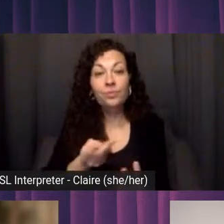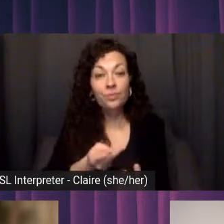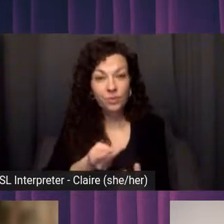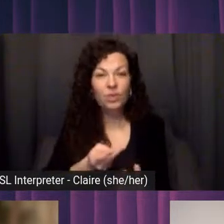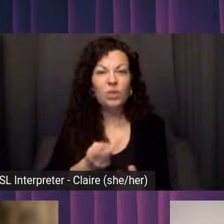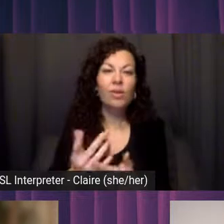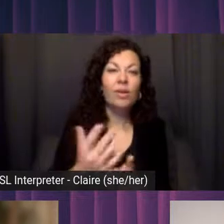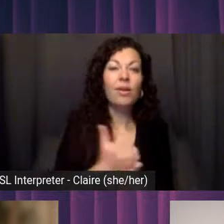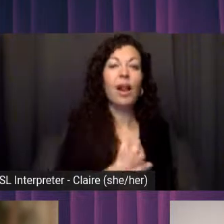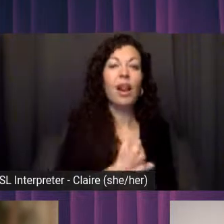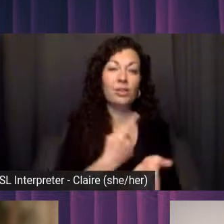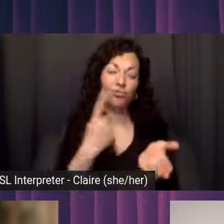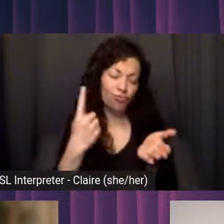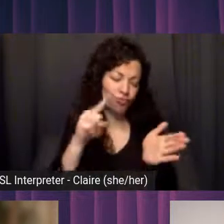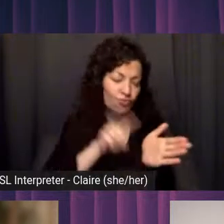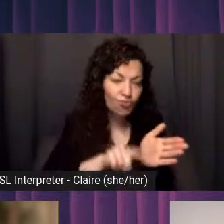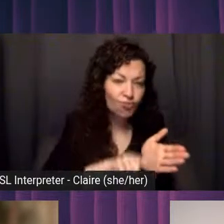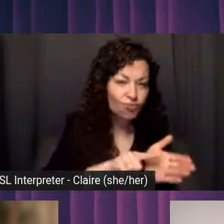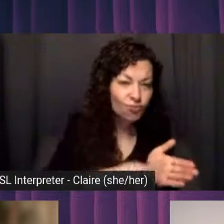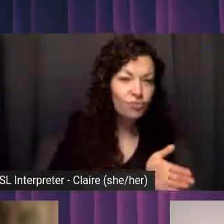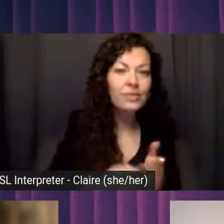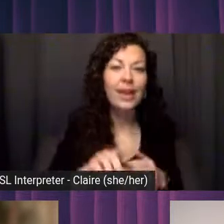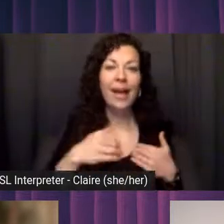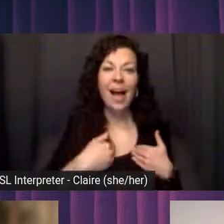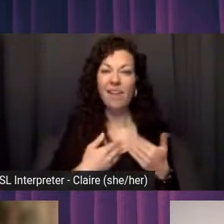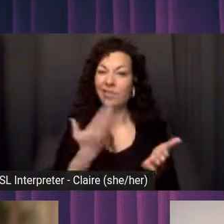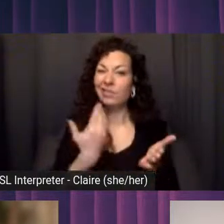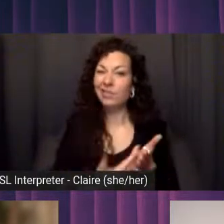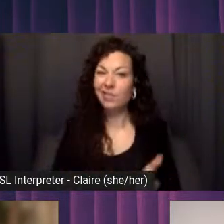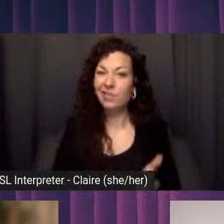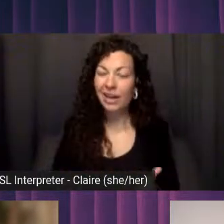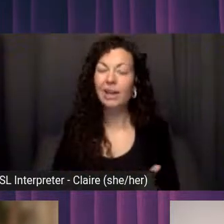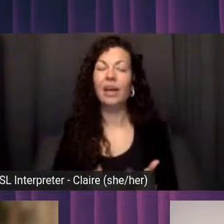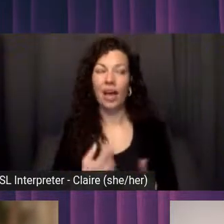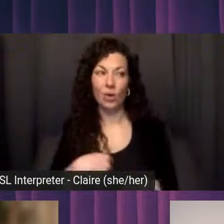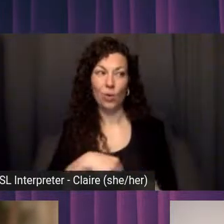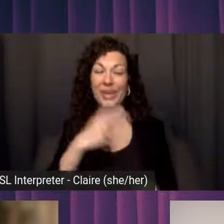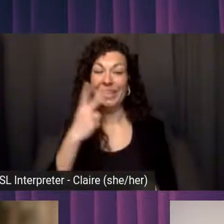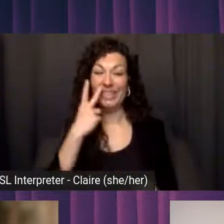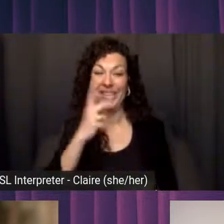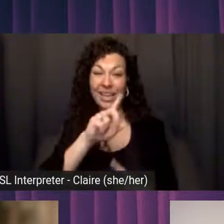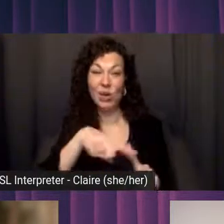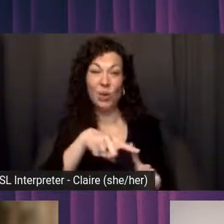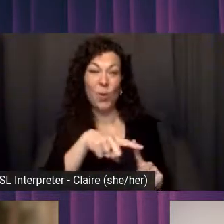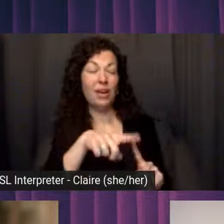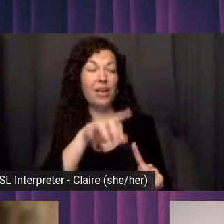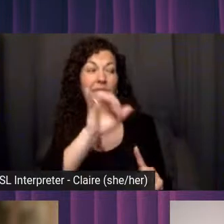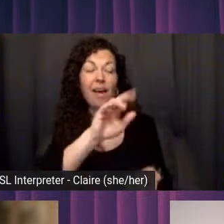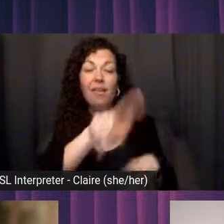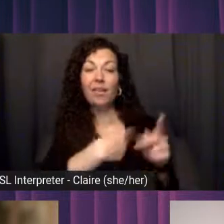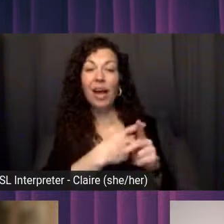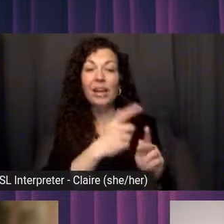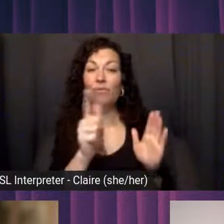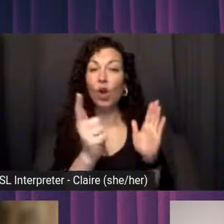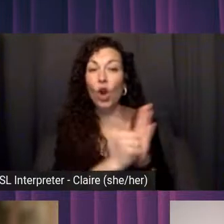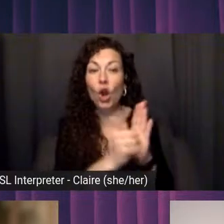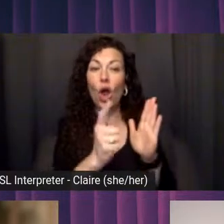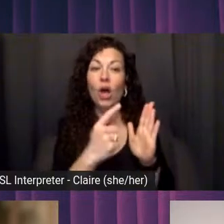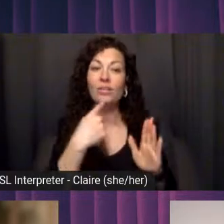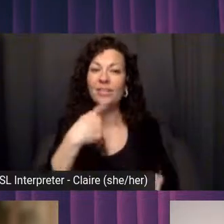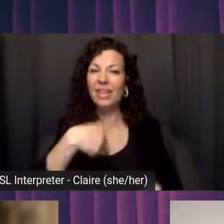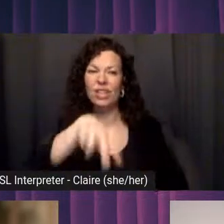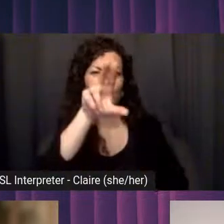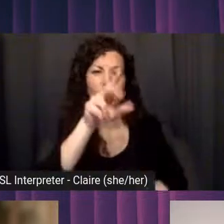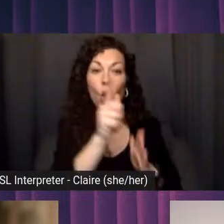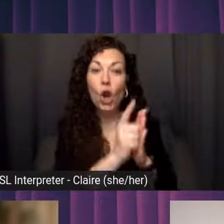this gets passed in certain states, there is an increase in calls for suicidal ideation and self-harm, right? So